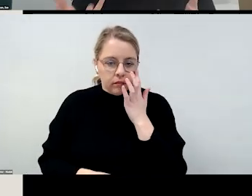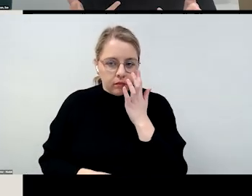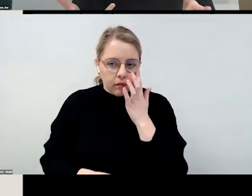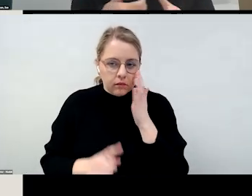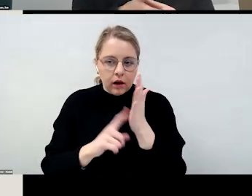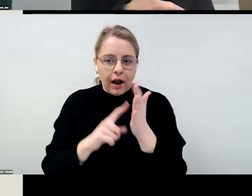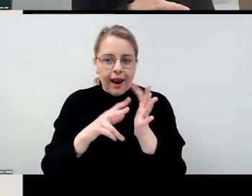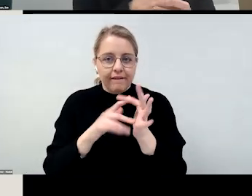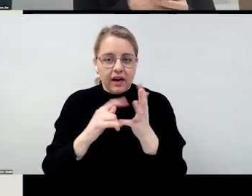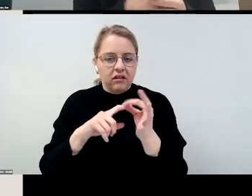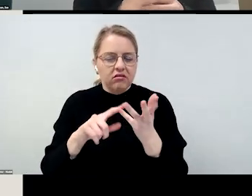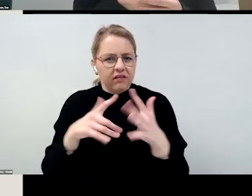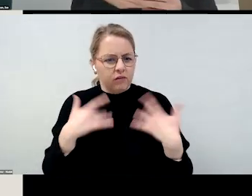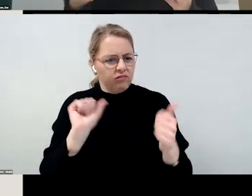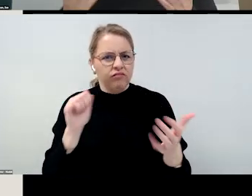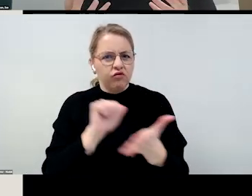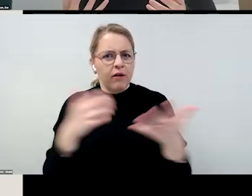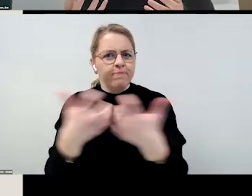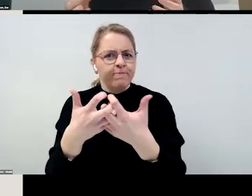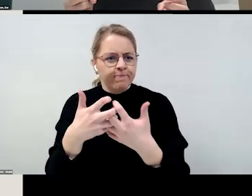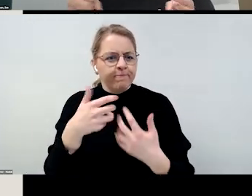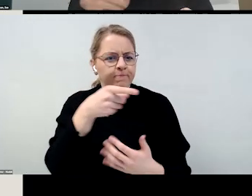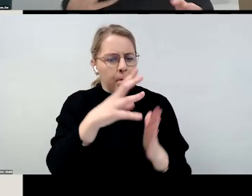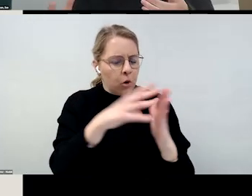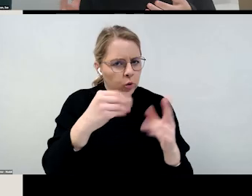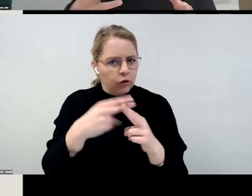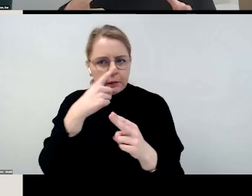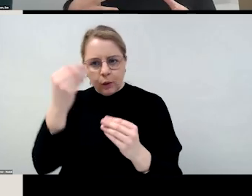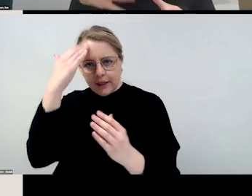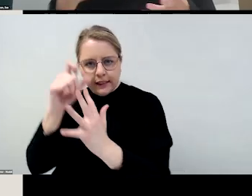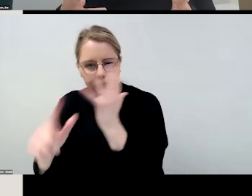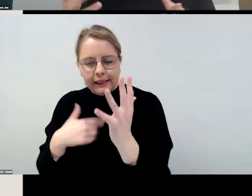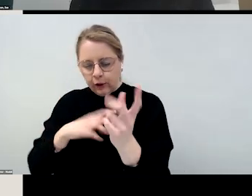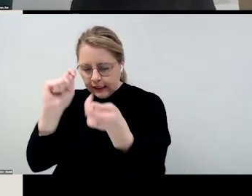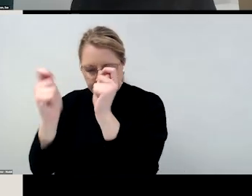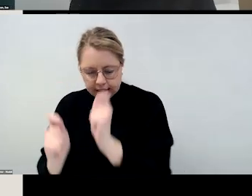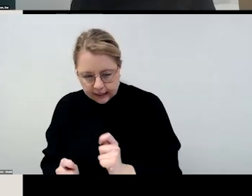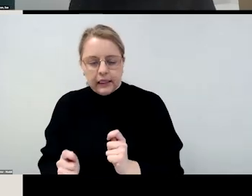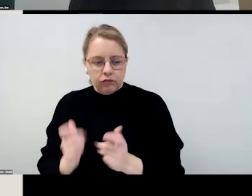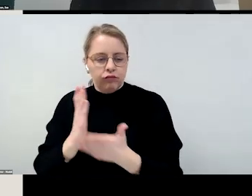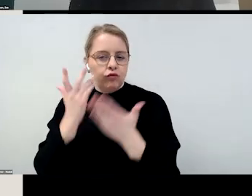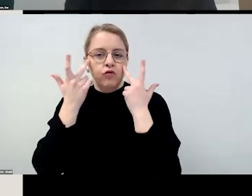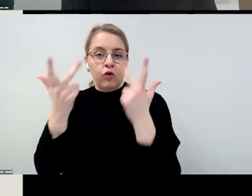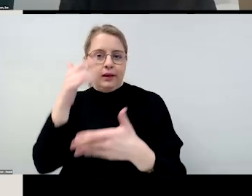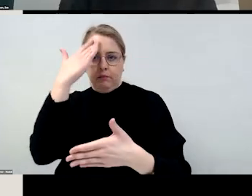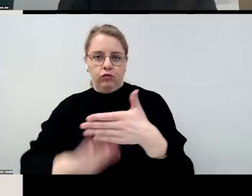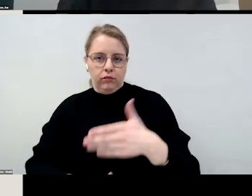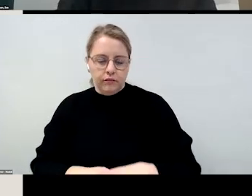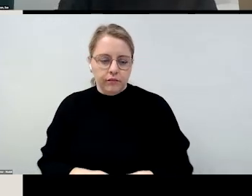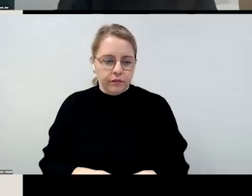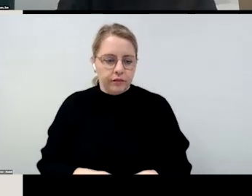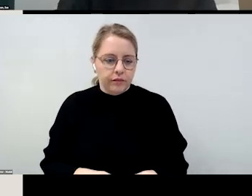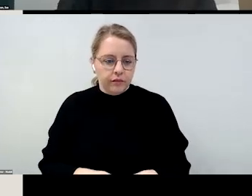Levesque's model did reflect the experiences of people with intellectual disability, but needed a few modifications to truly reflect that experience. So